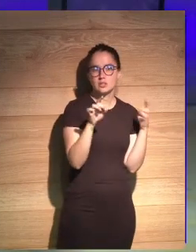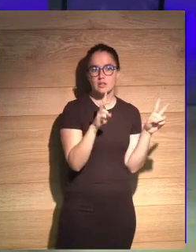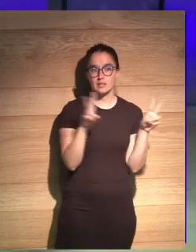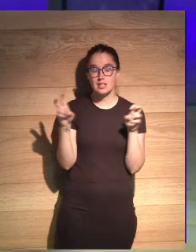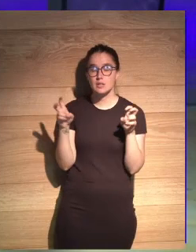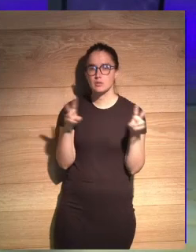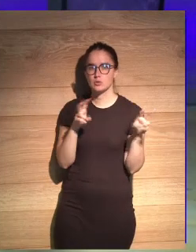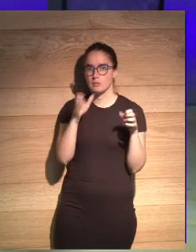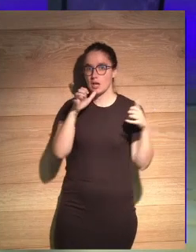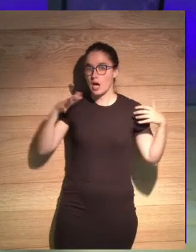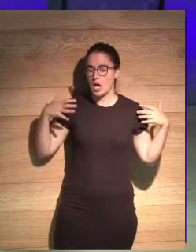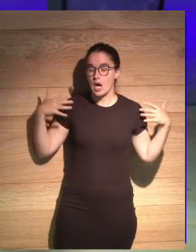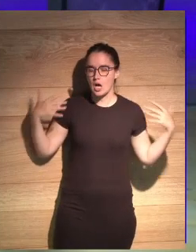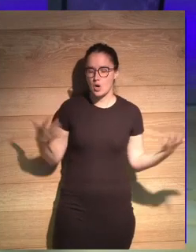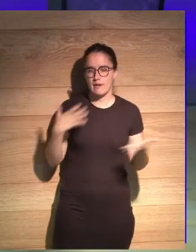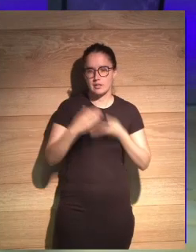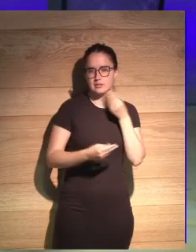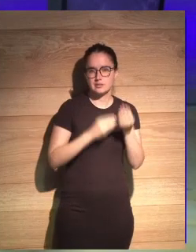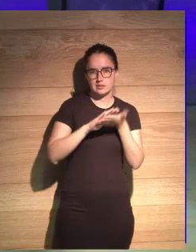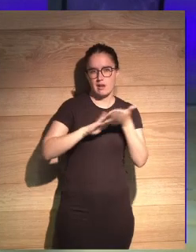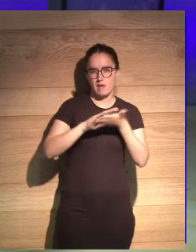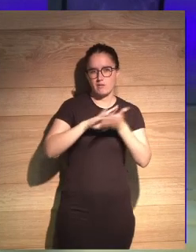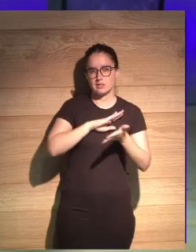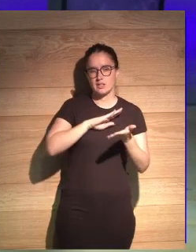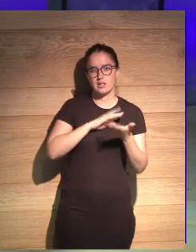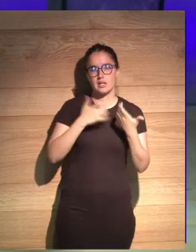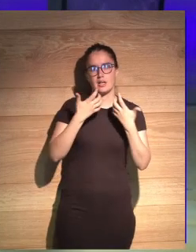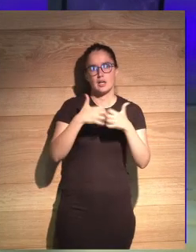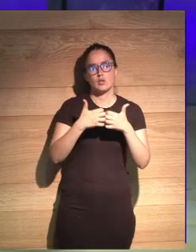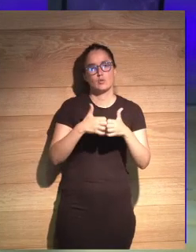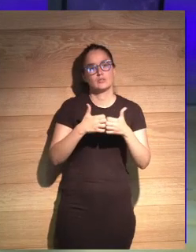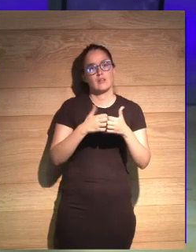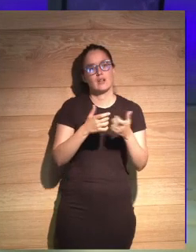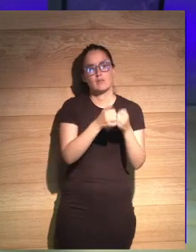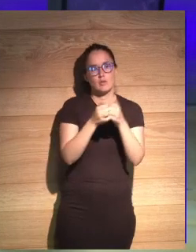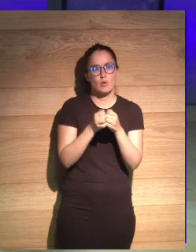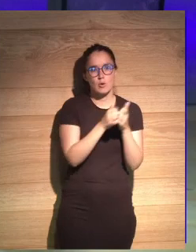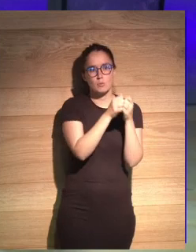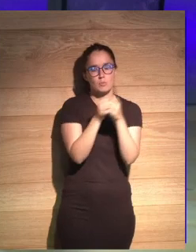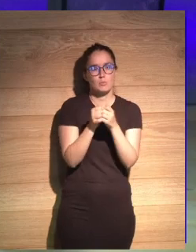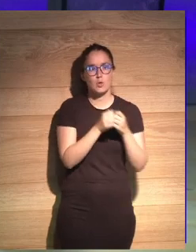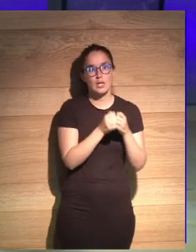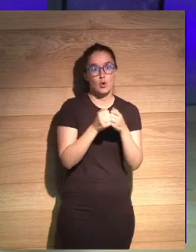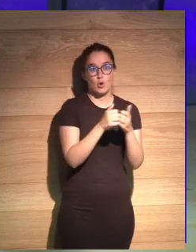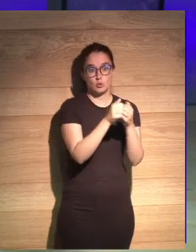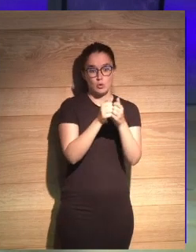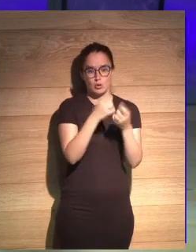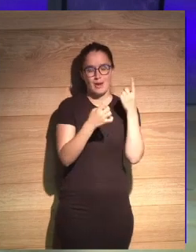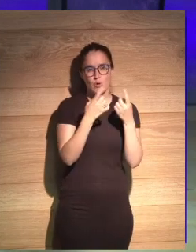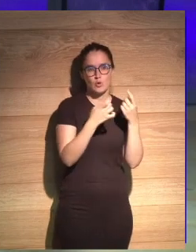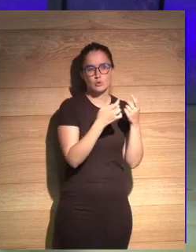take this into account and maybe deal with this when it comes to the artistic vision. Well, this is something